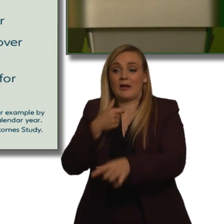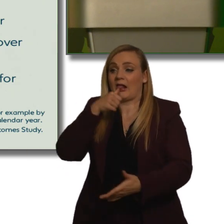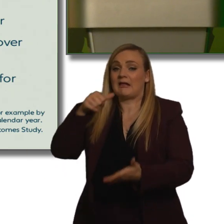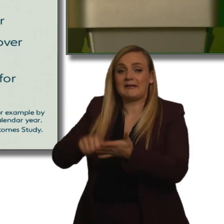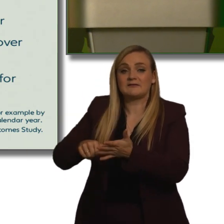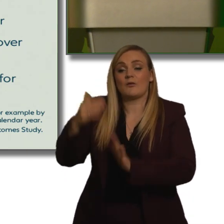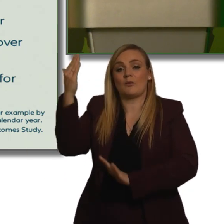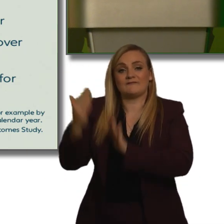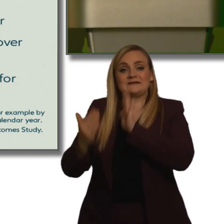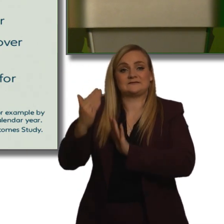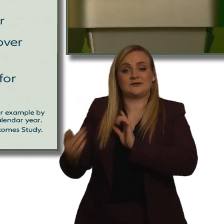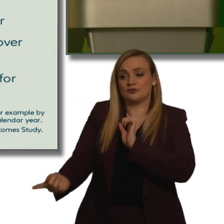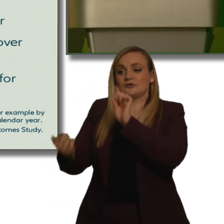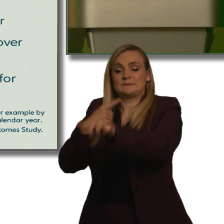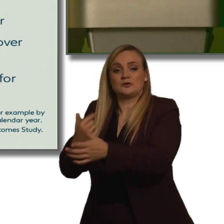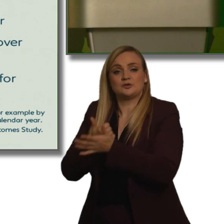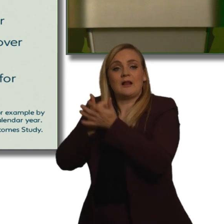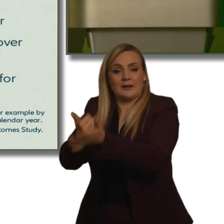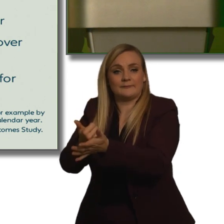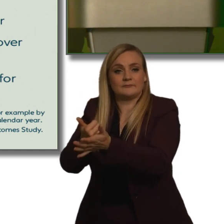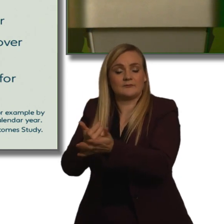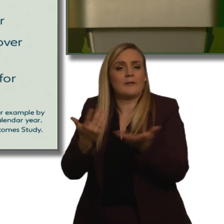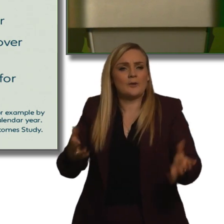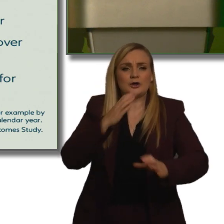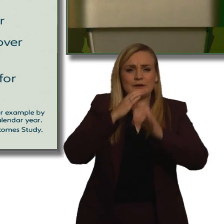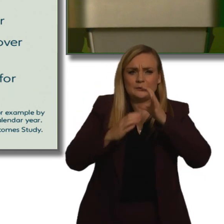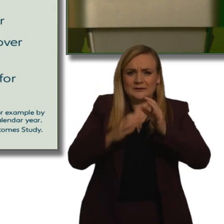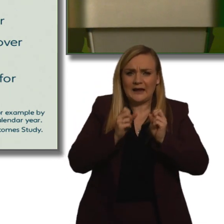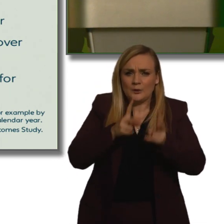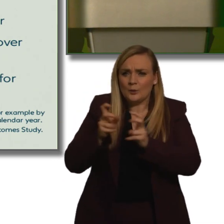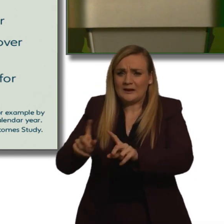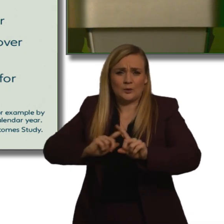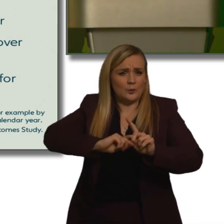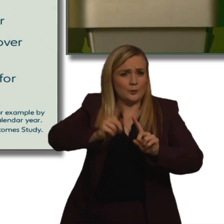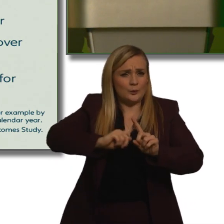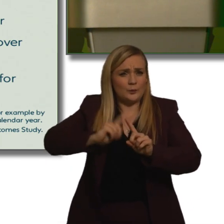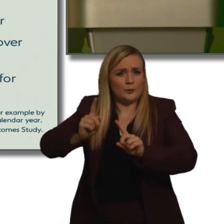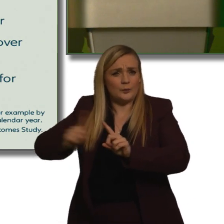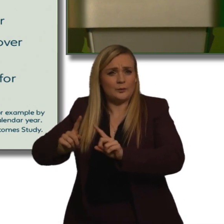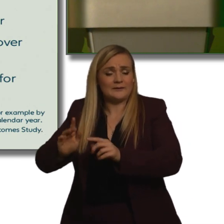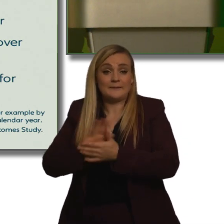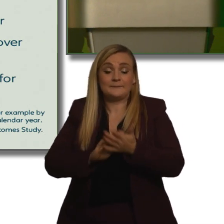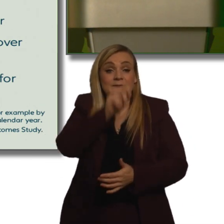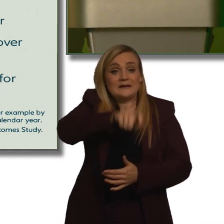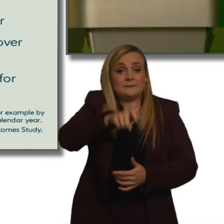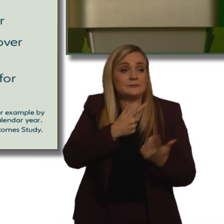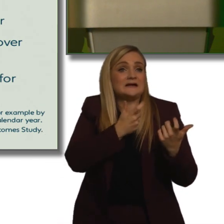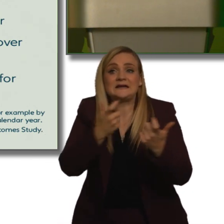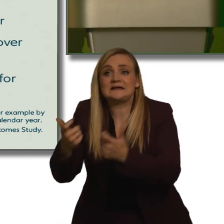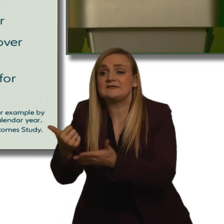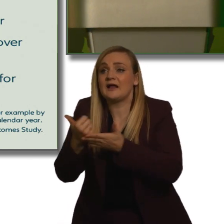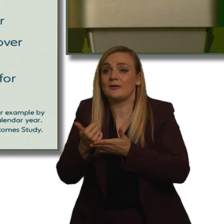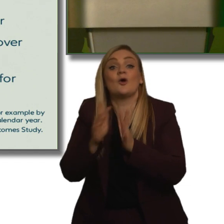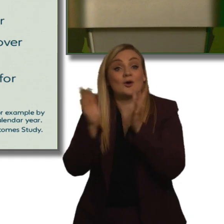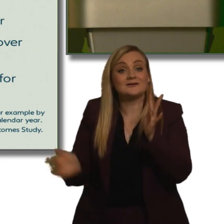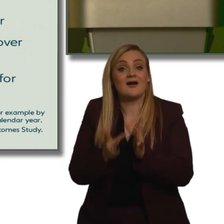or face-to-face. But the way people communicate is changing, and more people are seeking support online. Sometimes people are